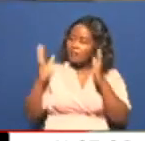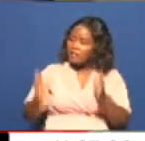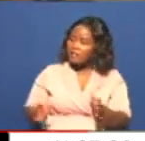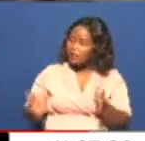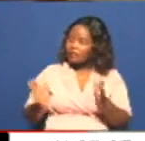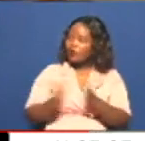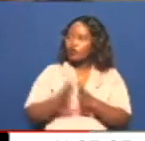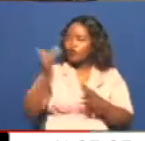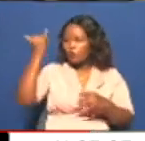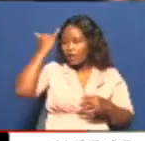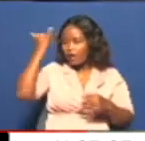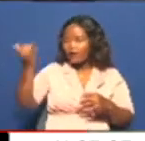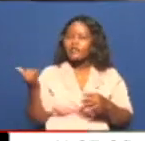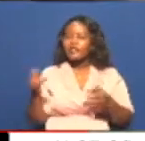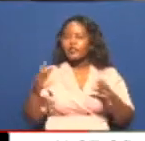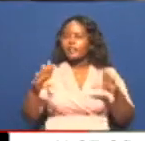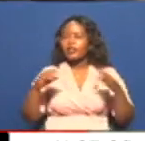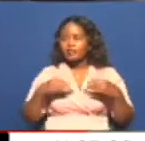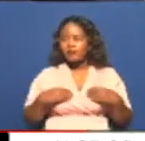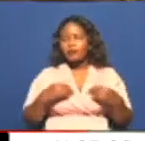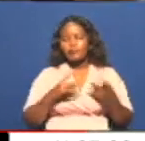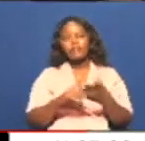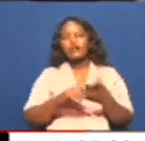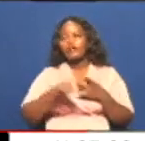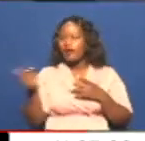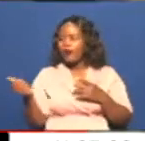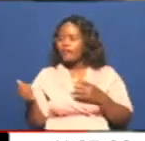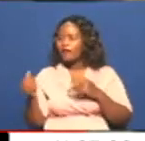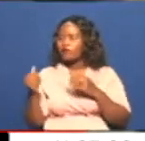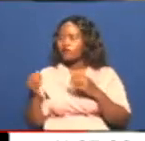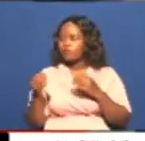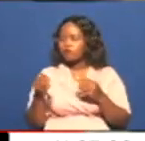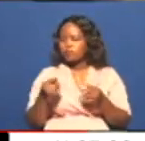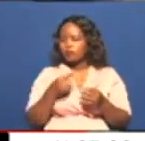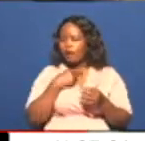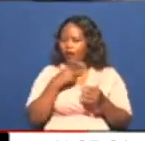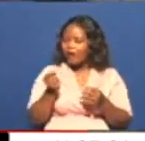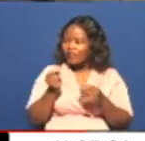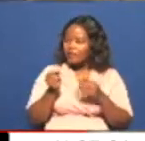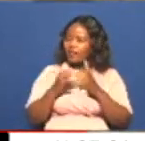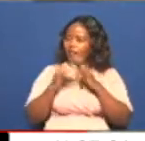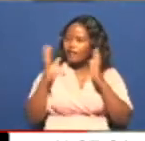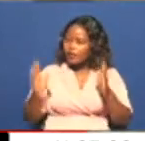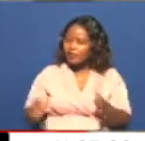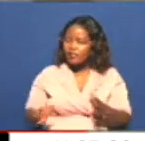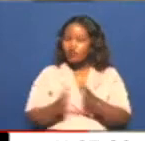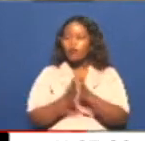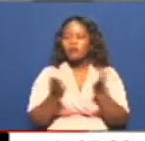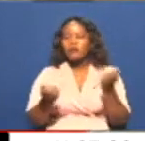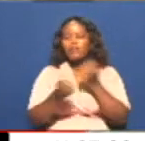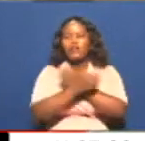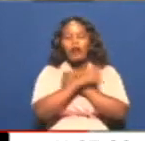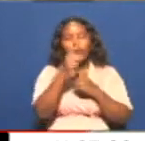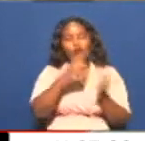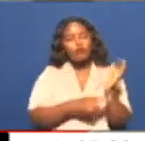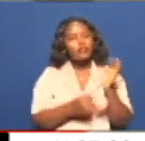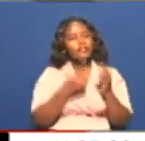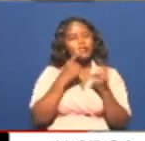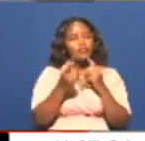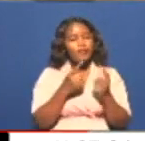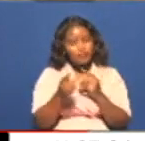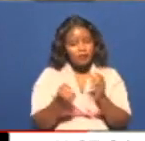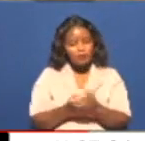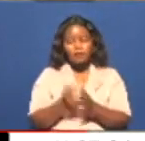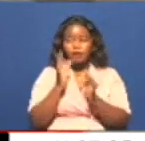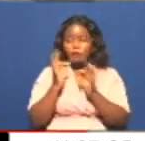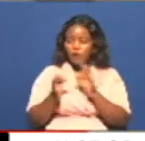saying. These others just like this other leader and they resonate what he's saying. So if we can arrive at that